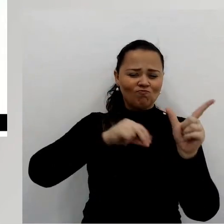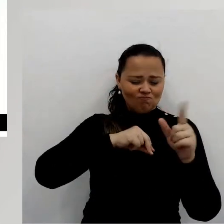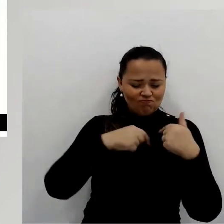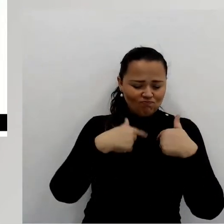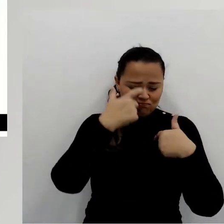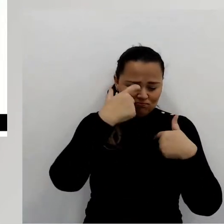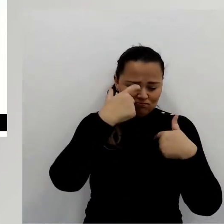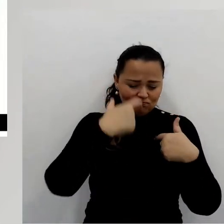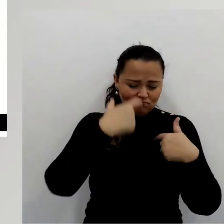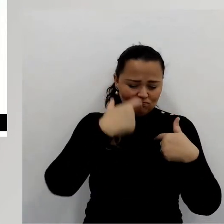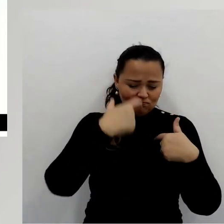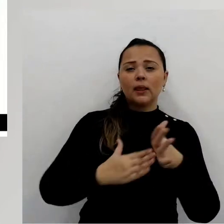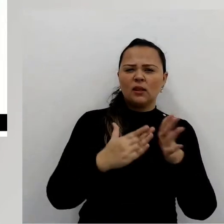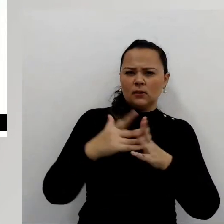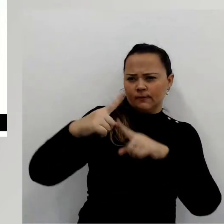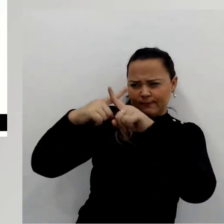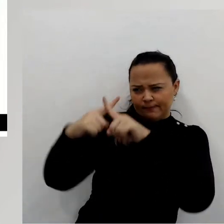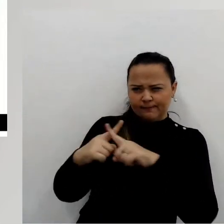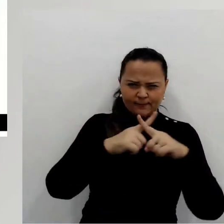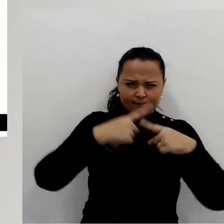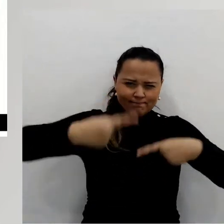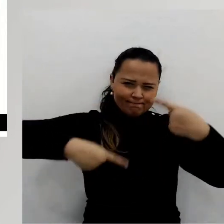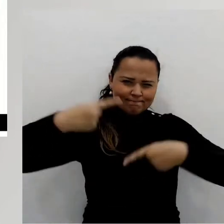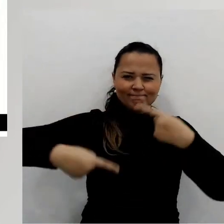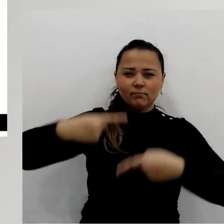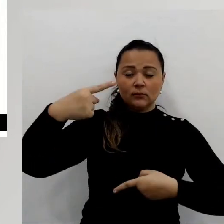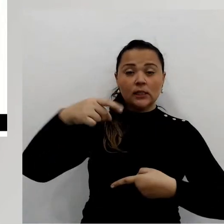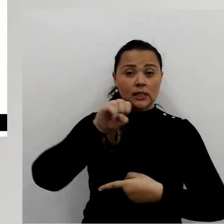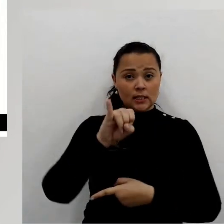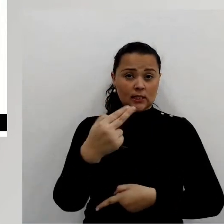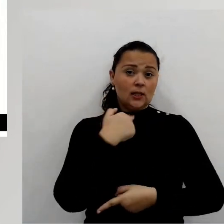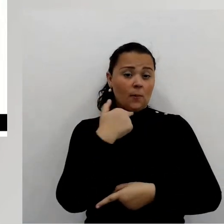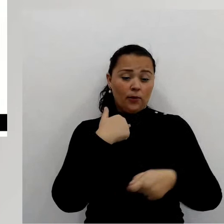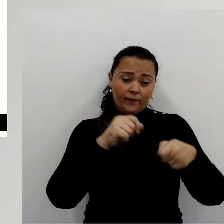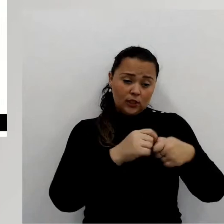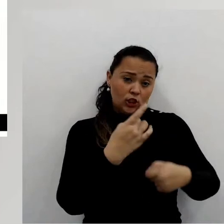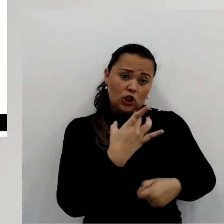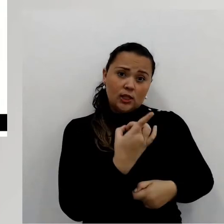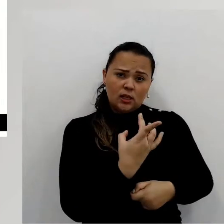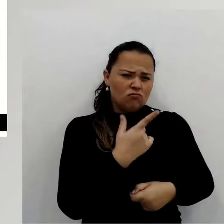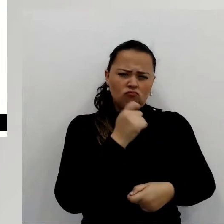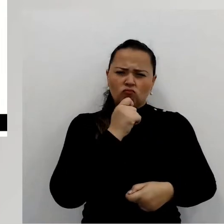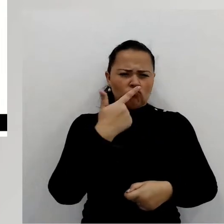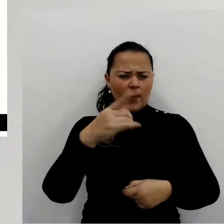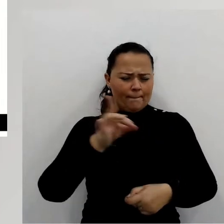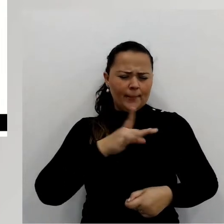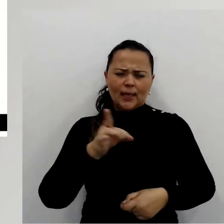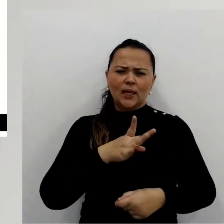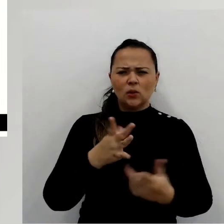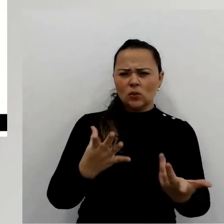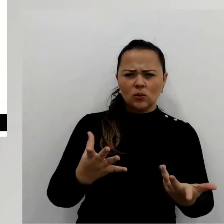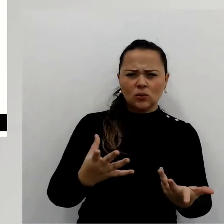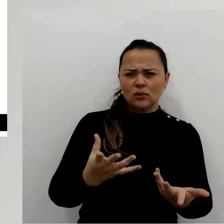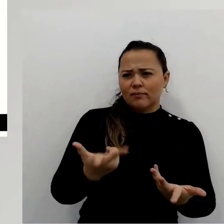And if you can't do it yourself, don't be afraid to look for expert help.